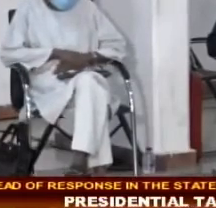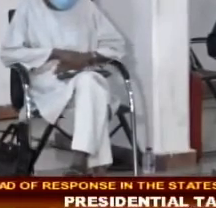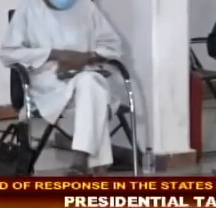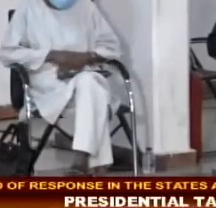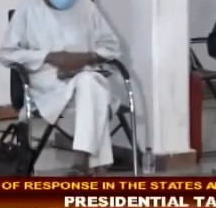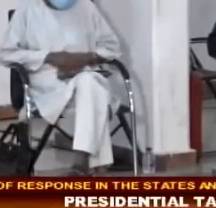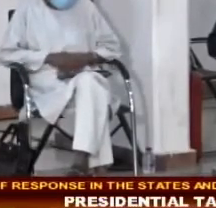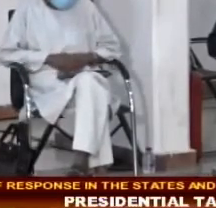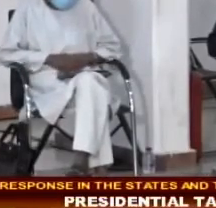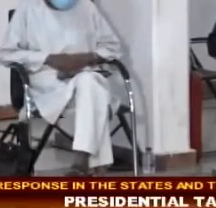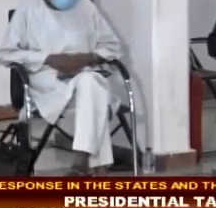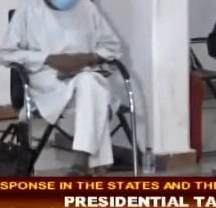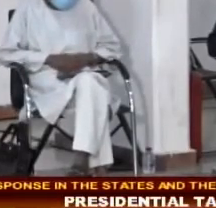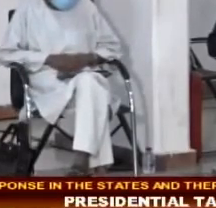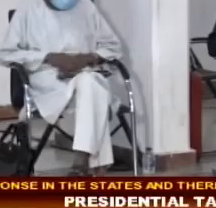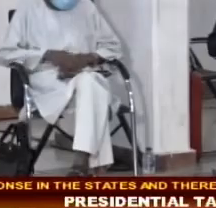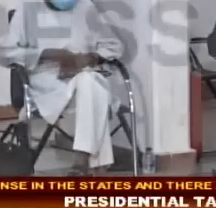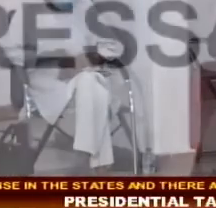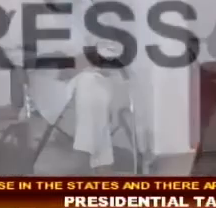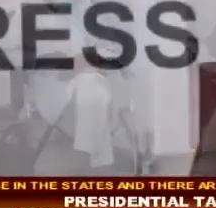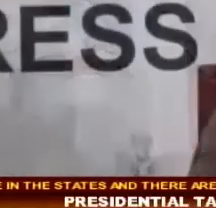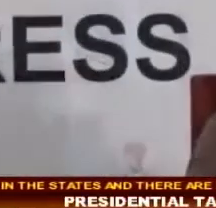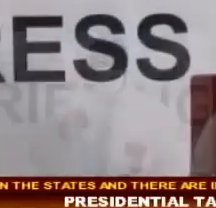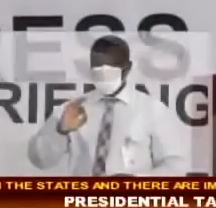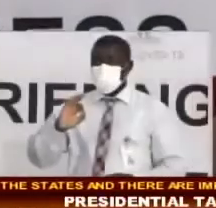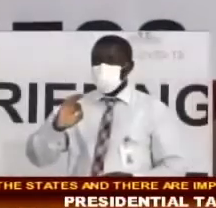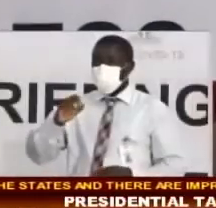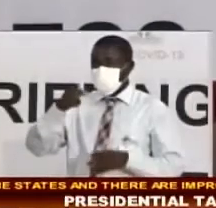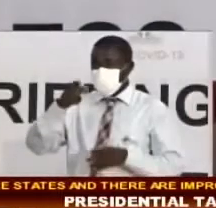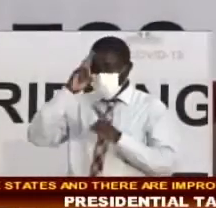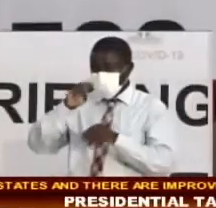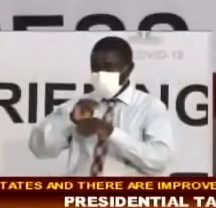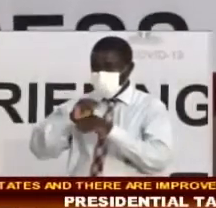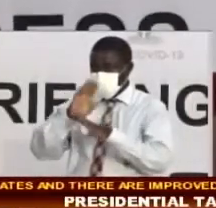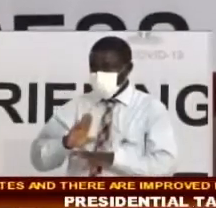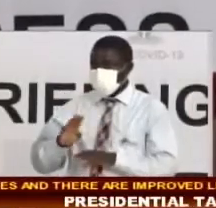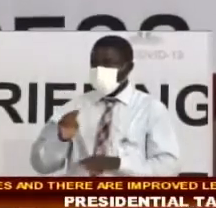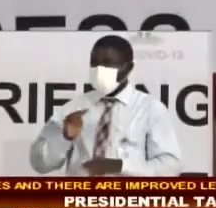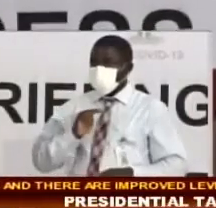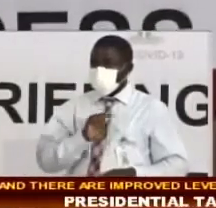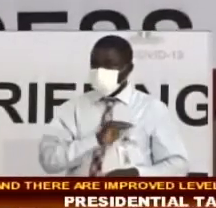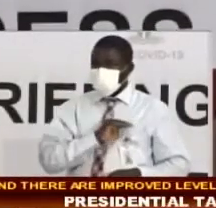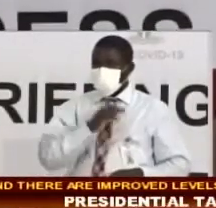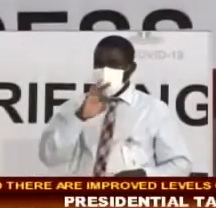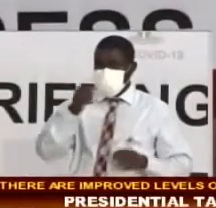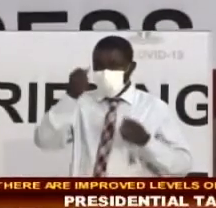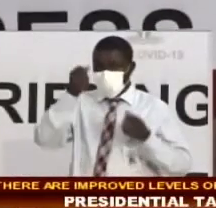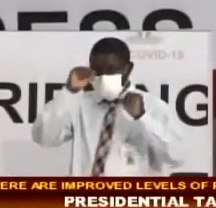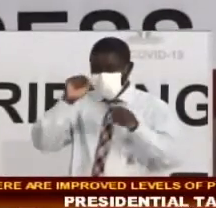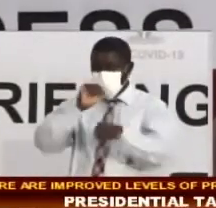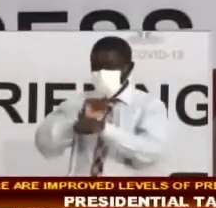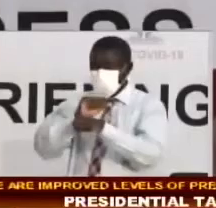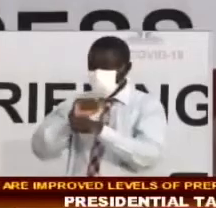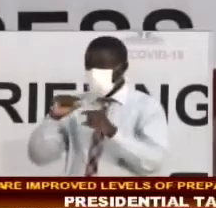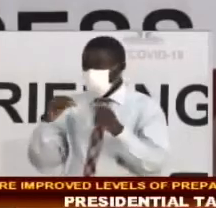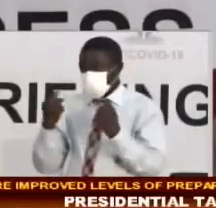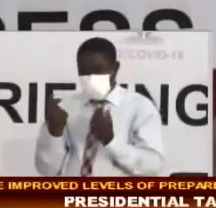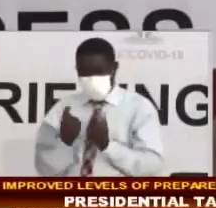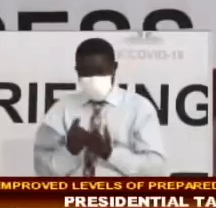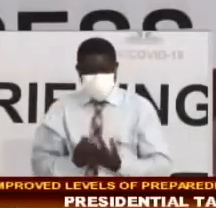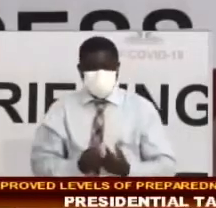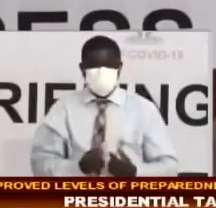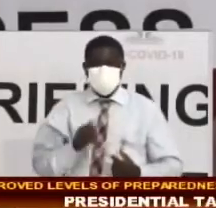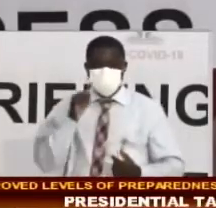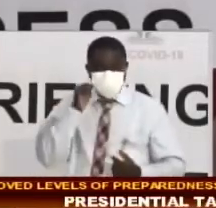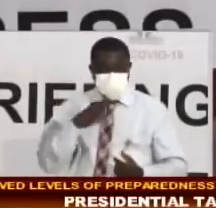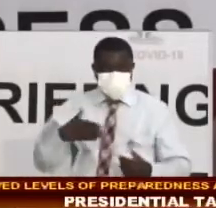Secretary to the Government of the Federation, honorable ministers, members of the Presidential Task Force, and ladies and